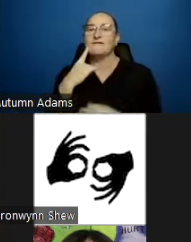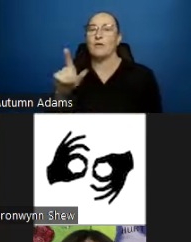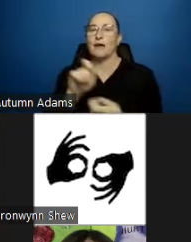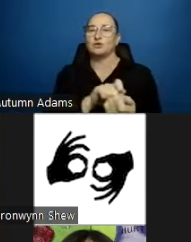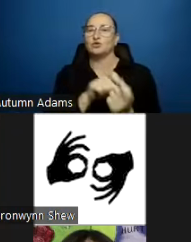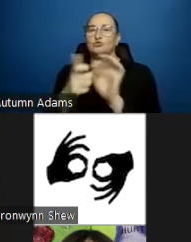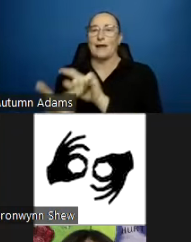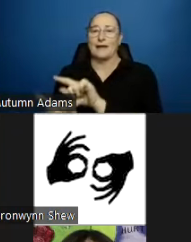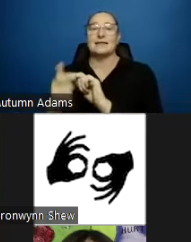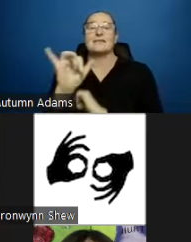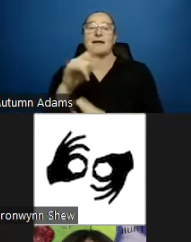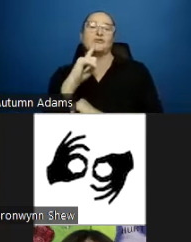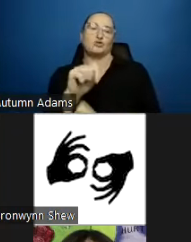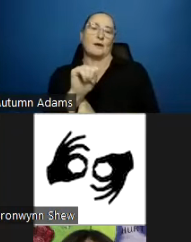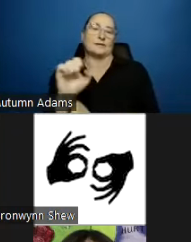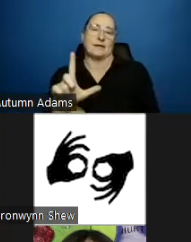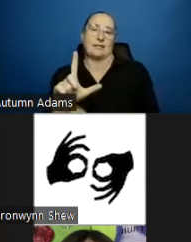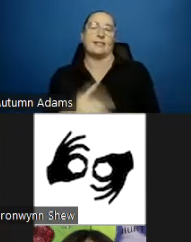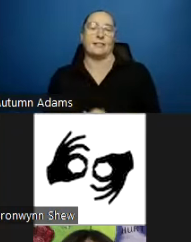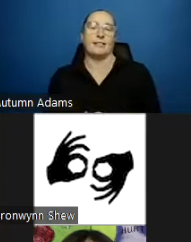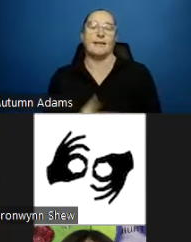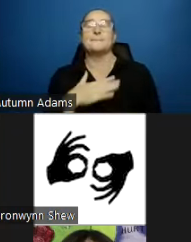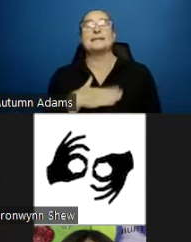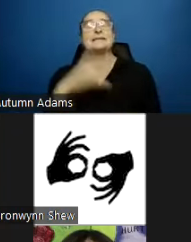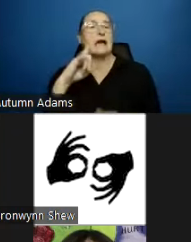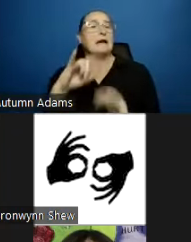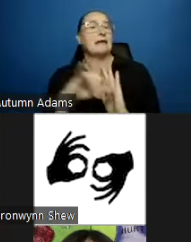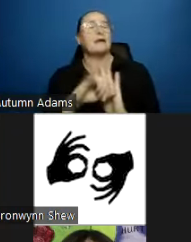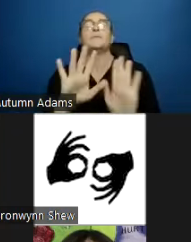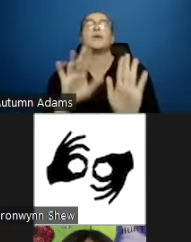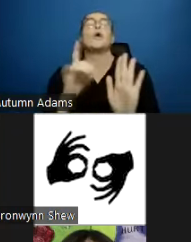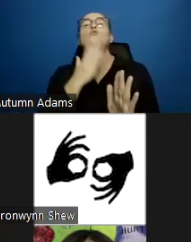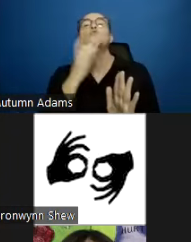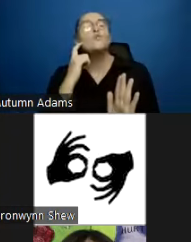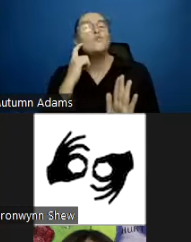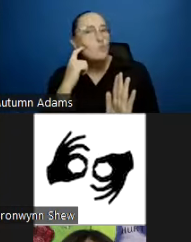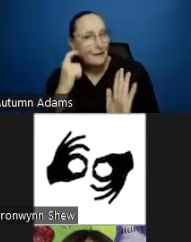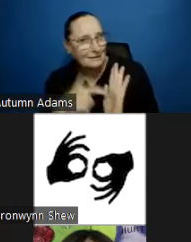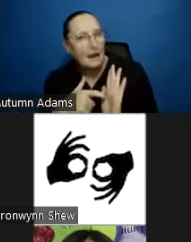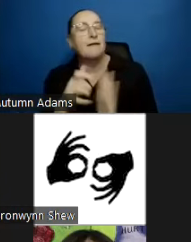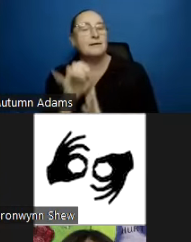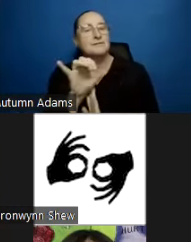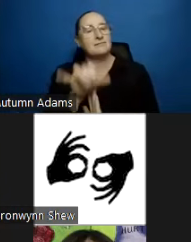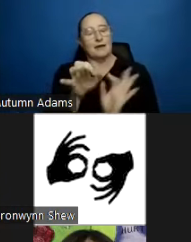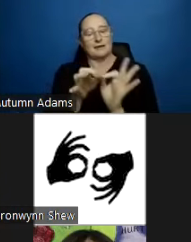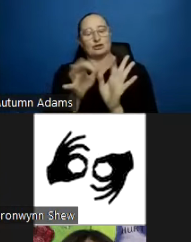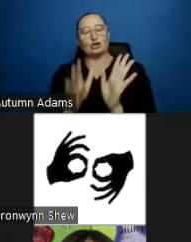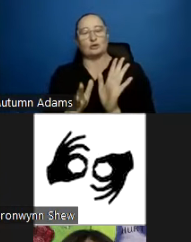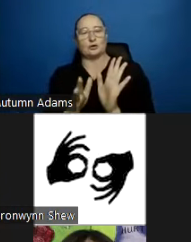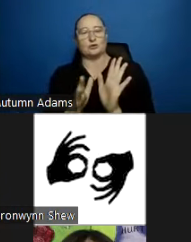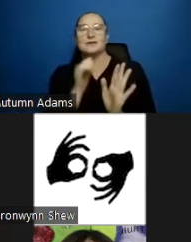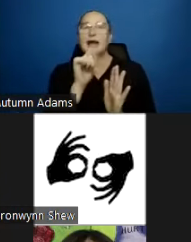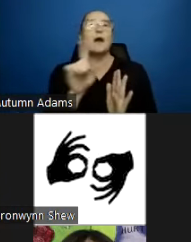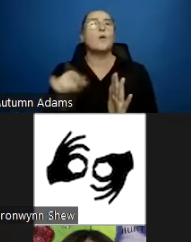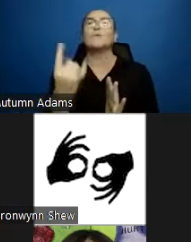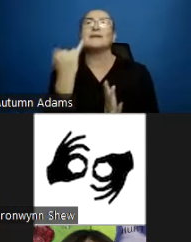to ASL. So please please recognize that interpreters, you not only if they ask